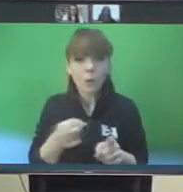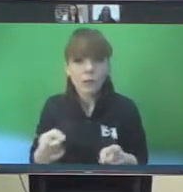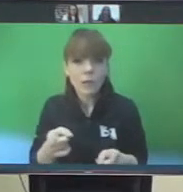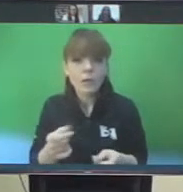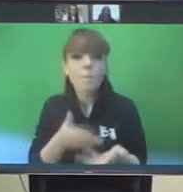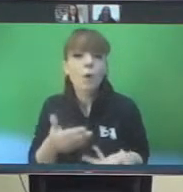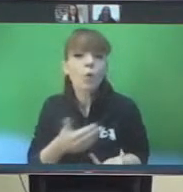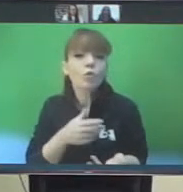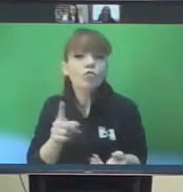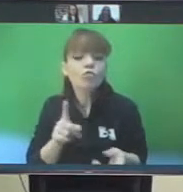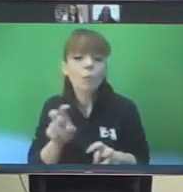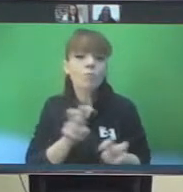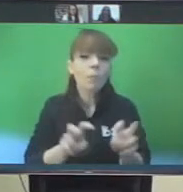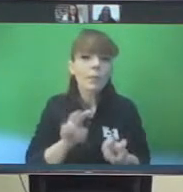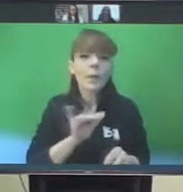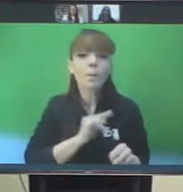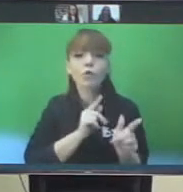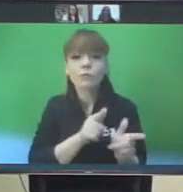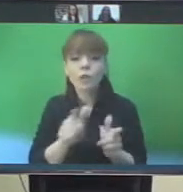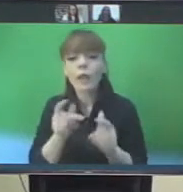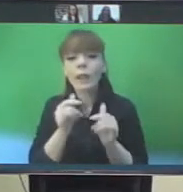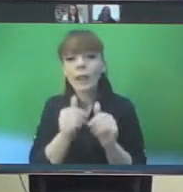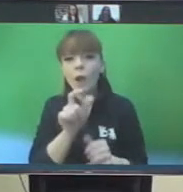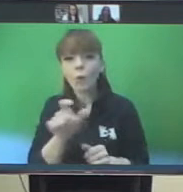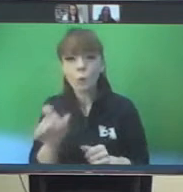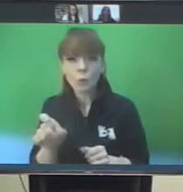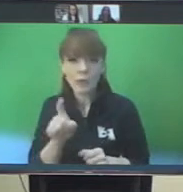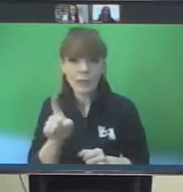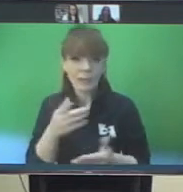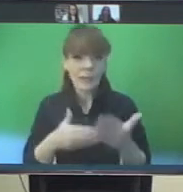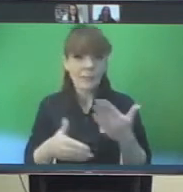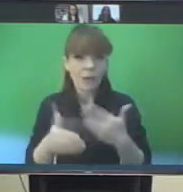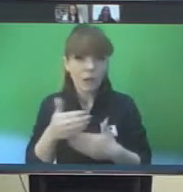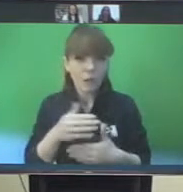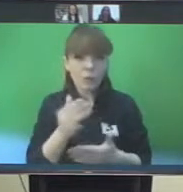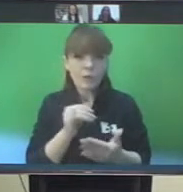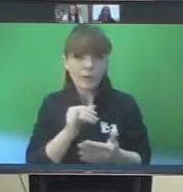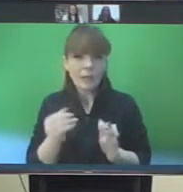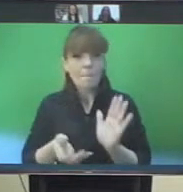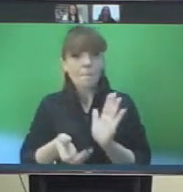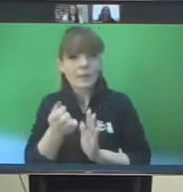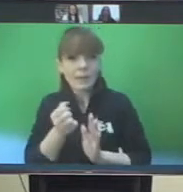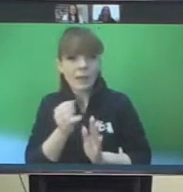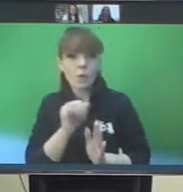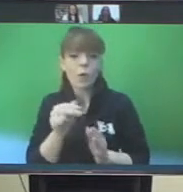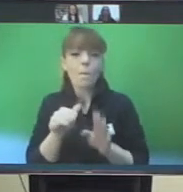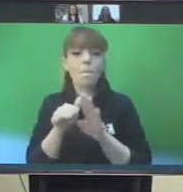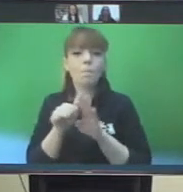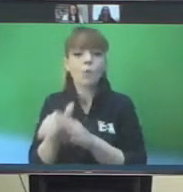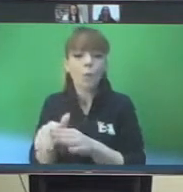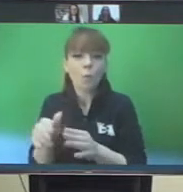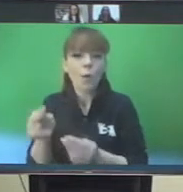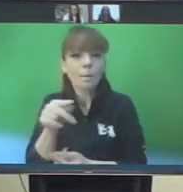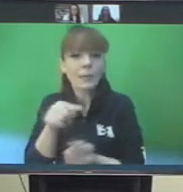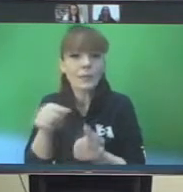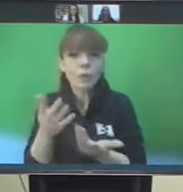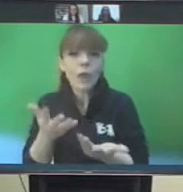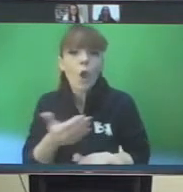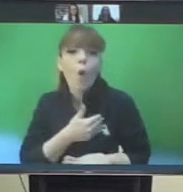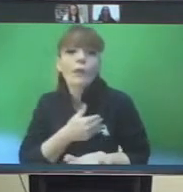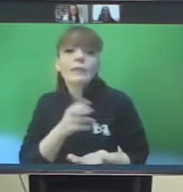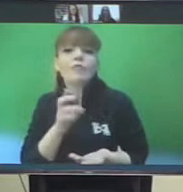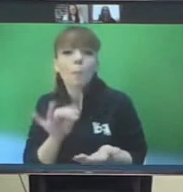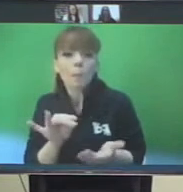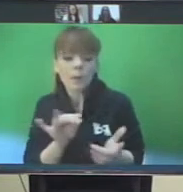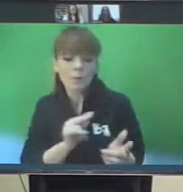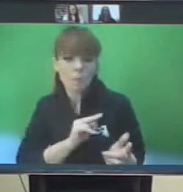would like that in this process of search of jobs and employment of people with disabilities and their support and support of businesses who would like to employ